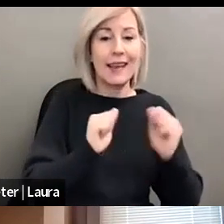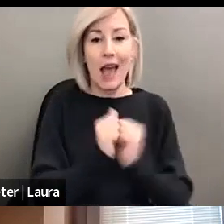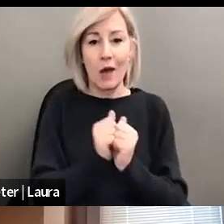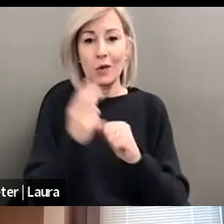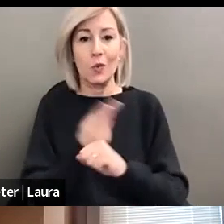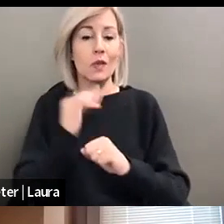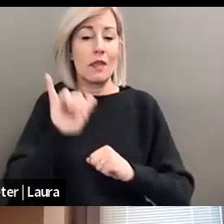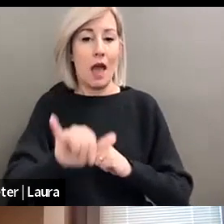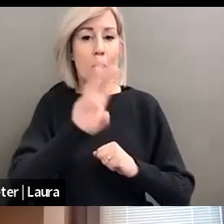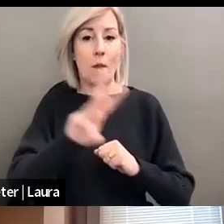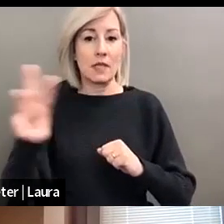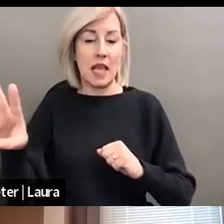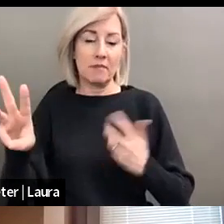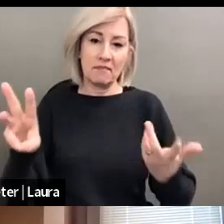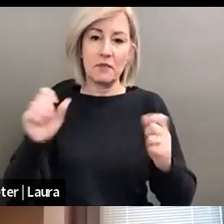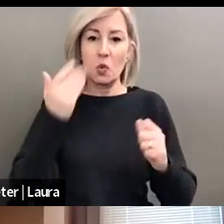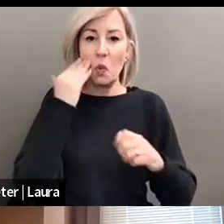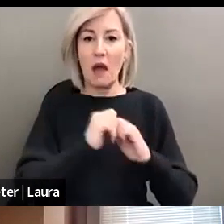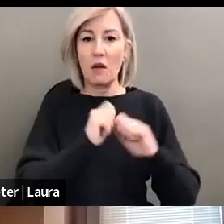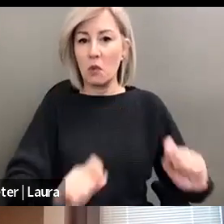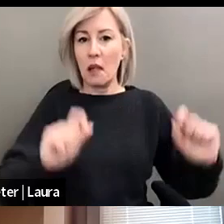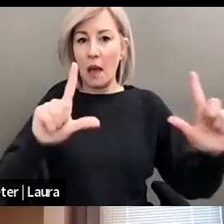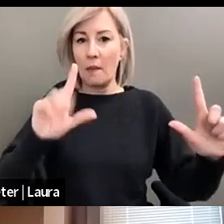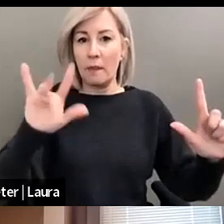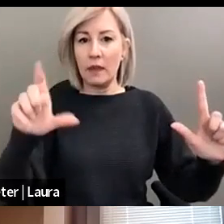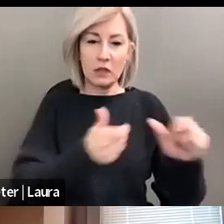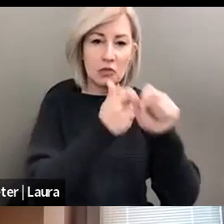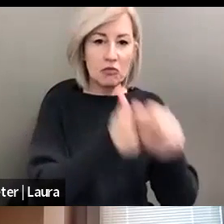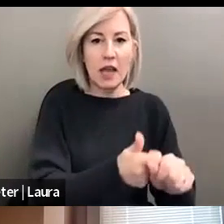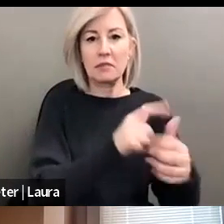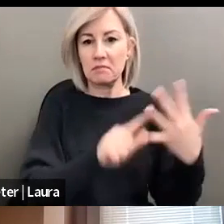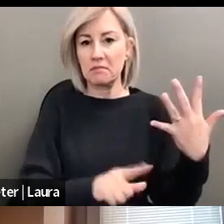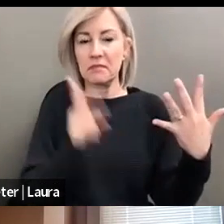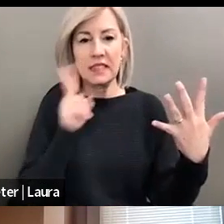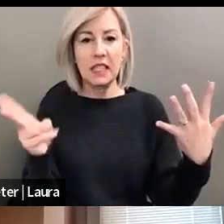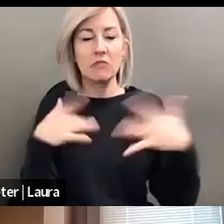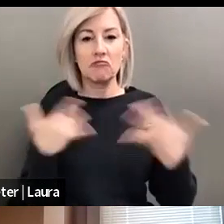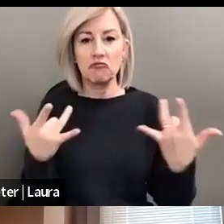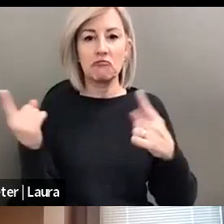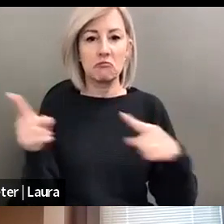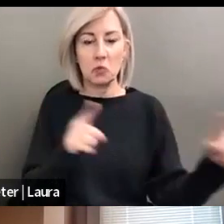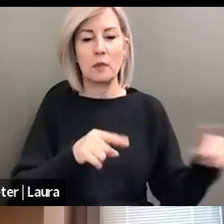site, just so you could pull up the bills easier and track them, see what's going on. Because